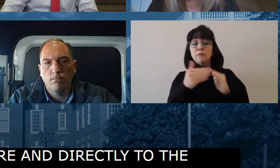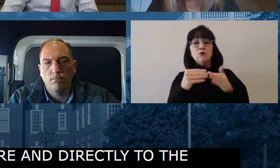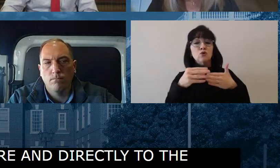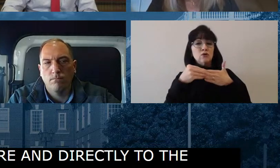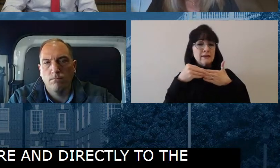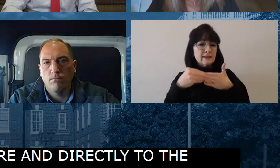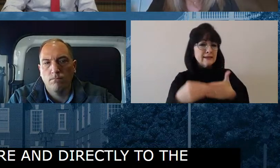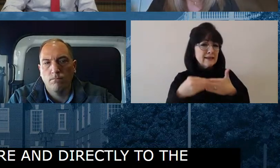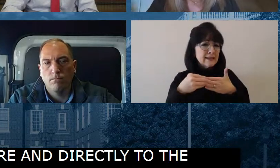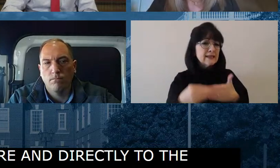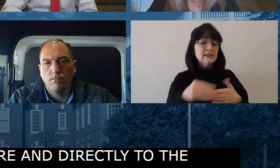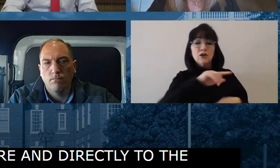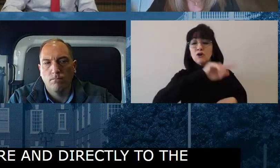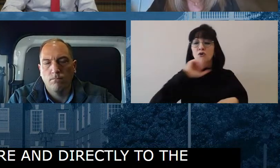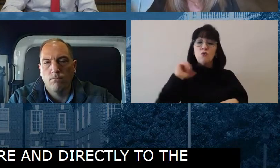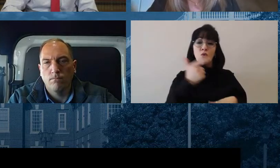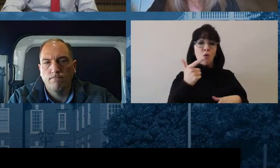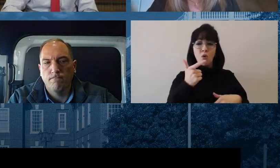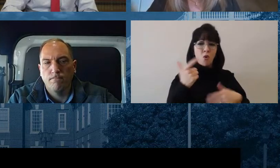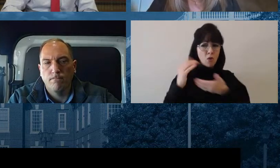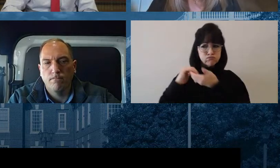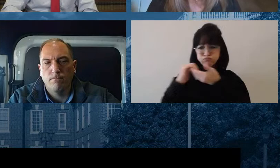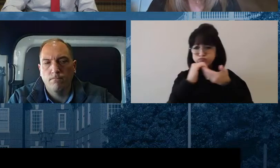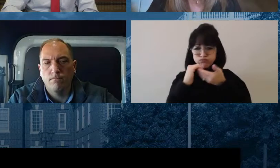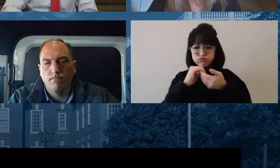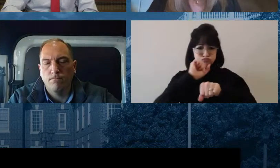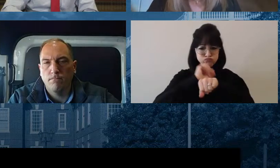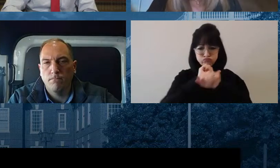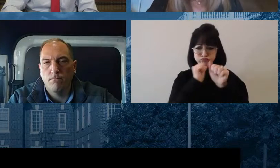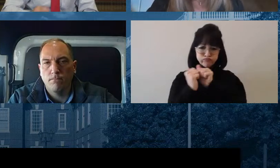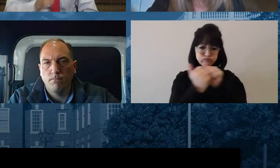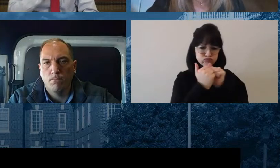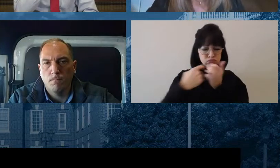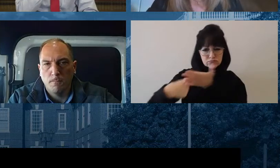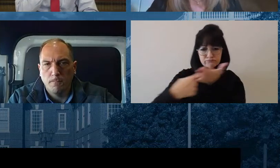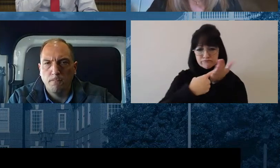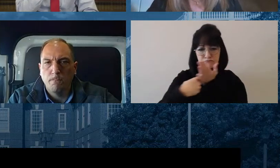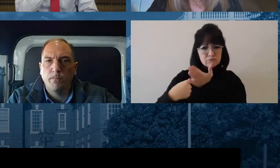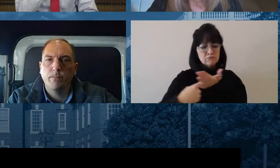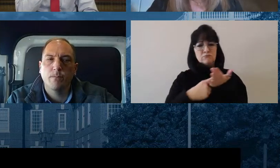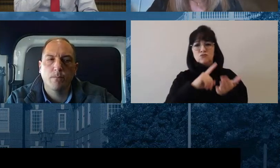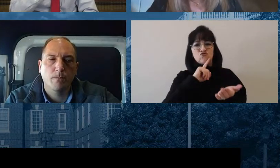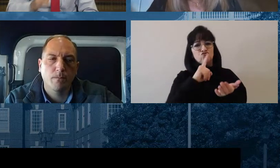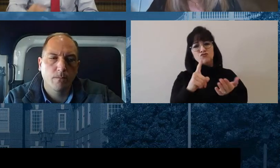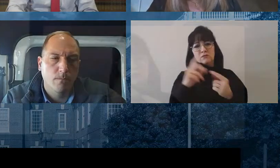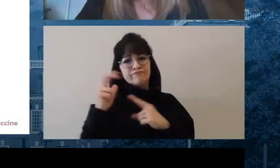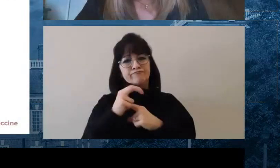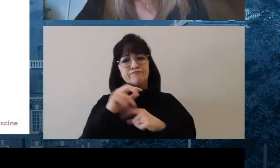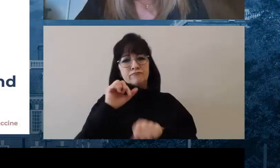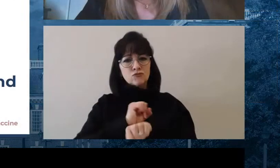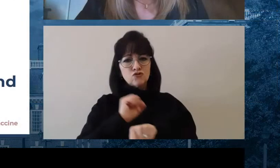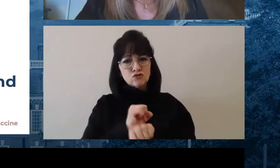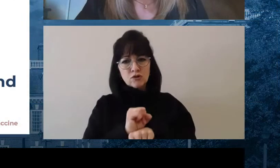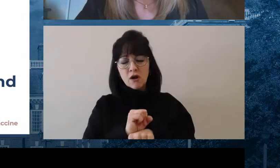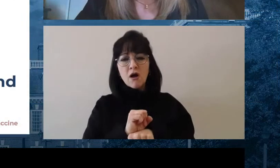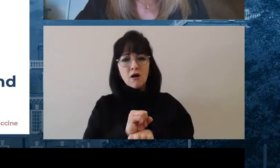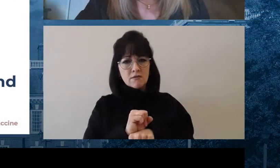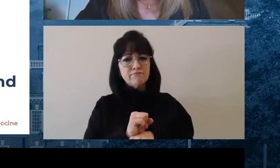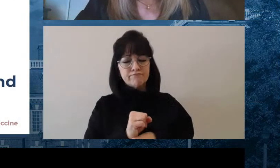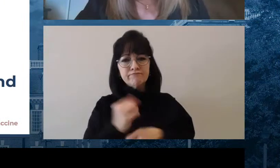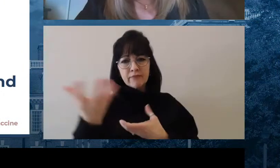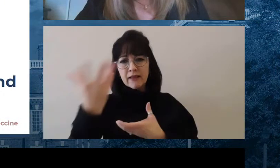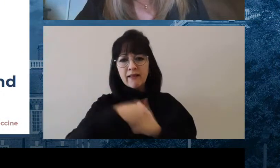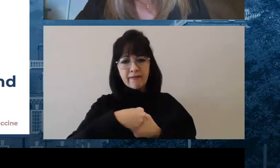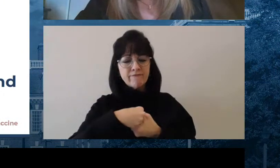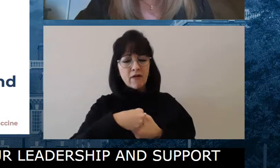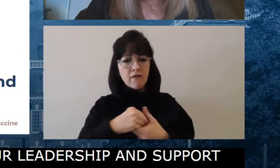legislators is just so incredibly valuable. Some of the other things that we have done, which is really important to make sure that we